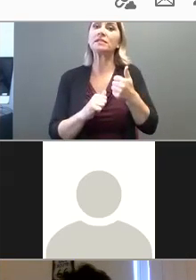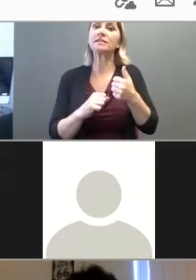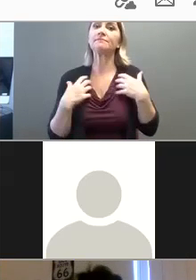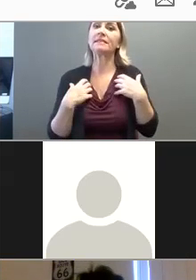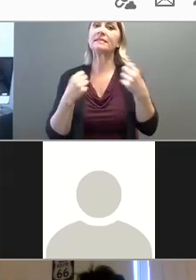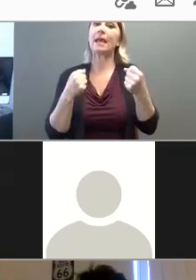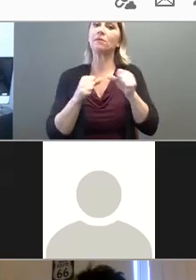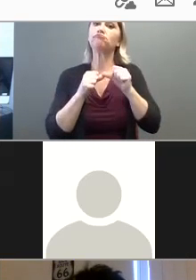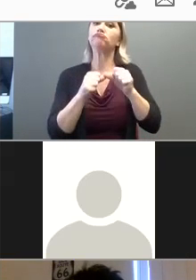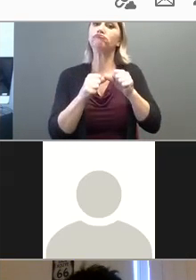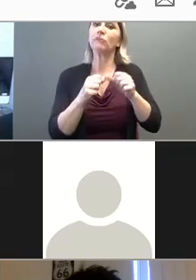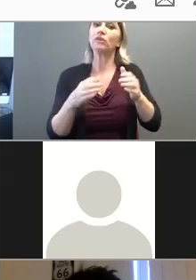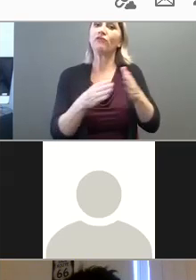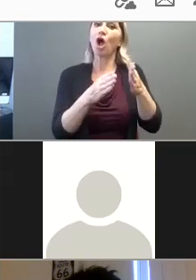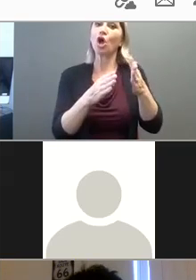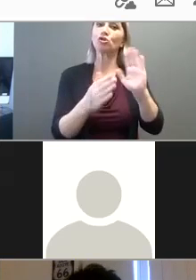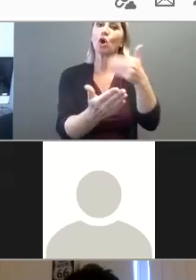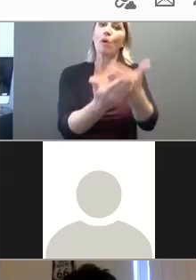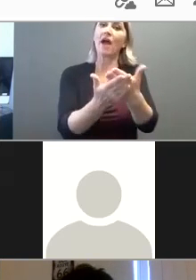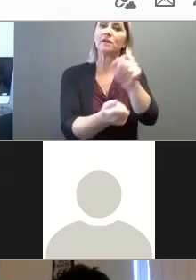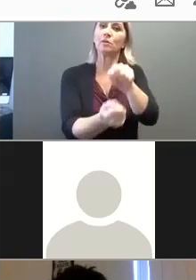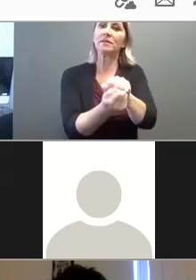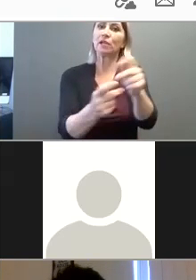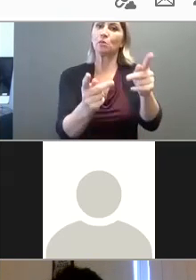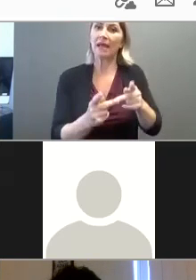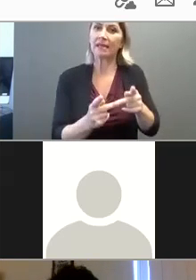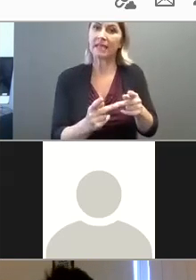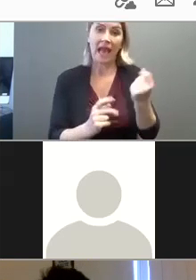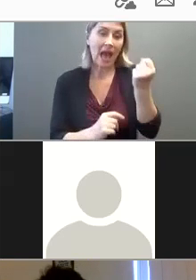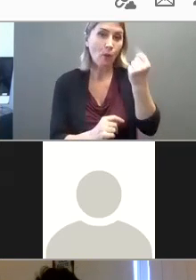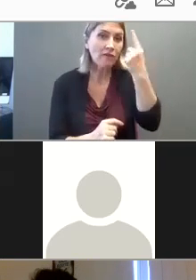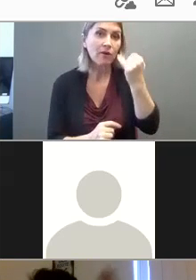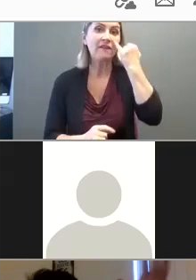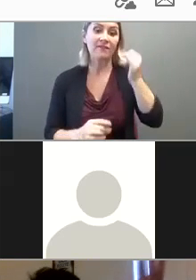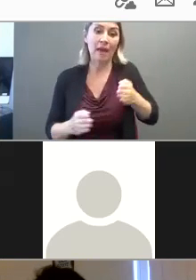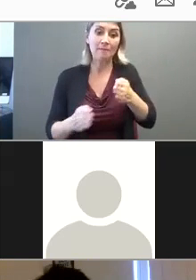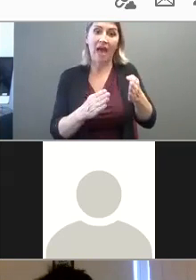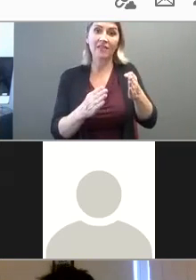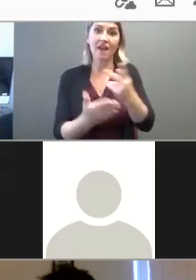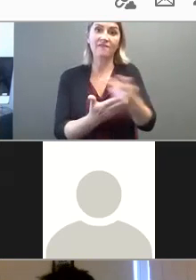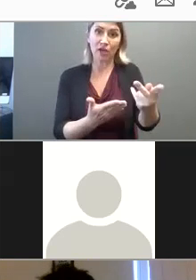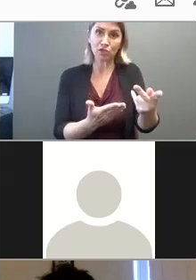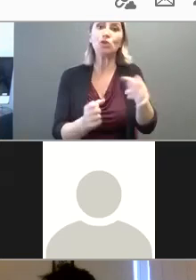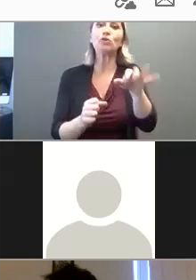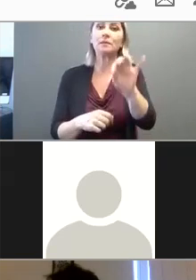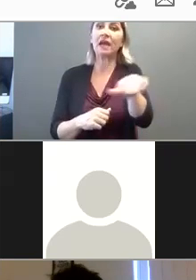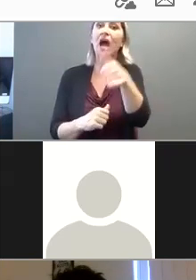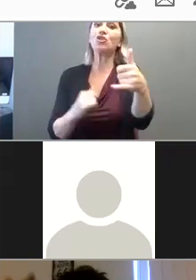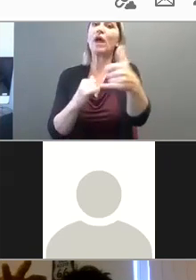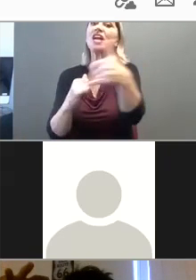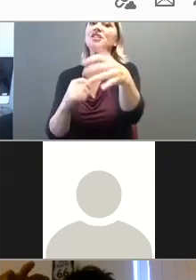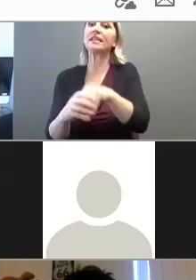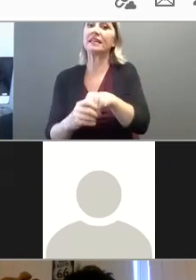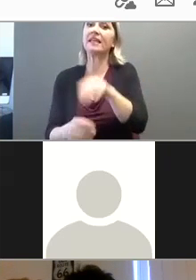can follow in order to reach a particular location. However, if that path fails, we can pick other edges in the graph, but